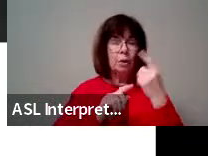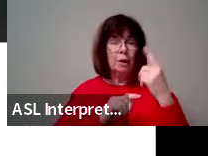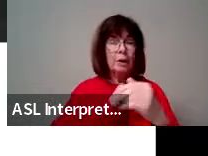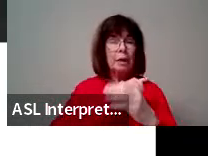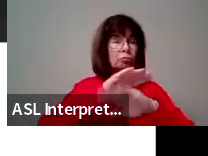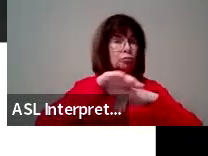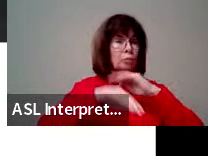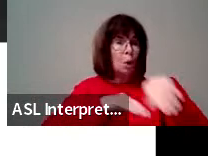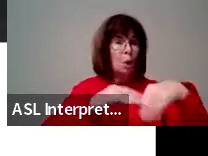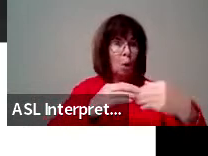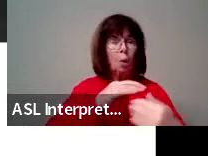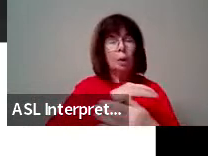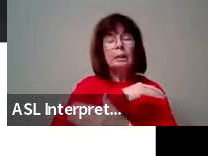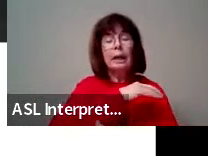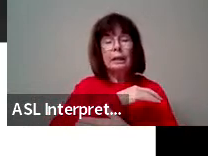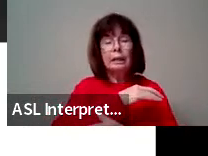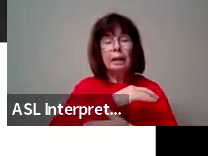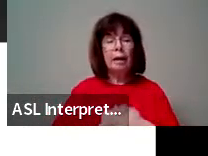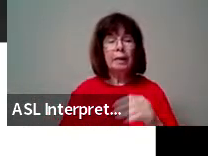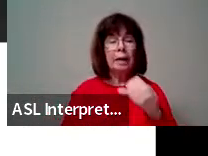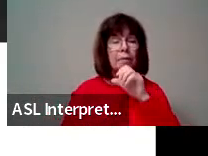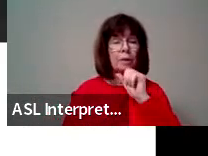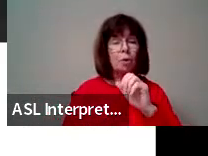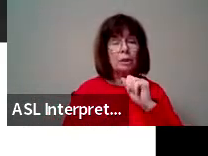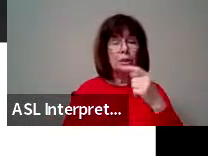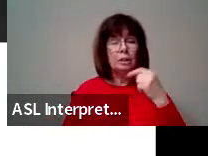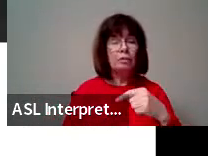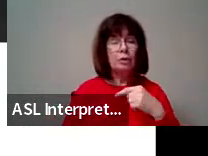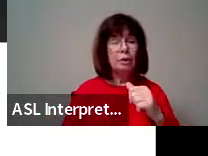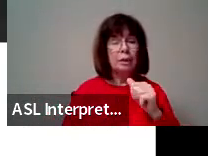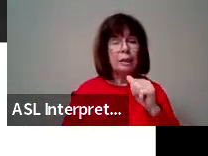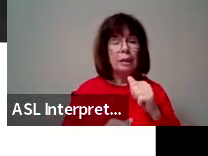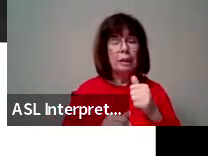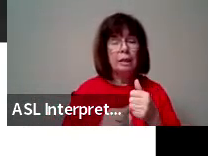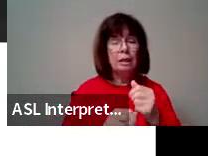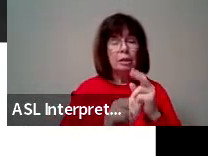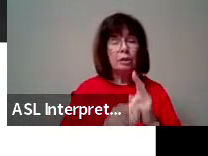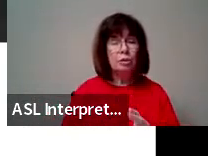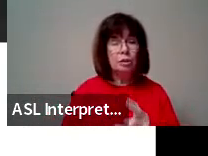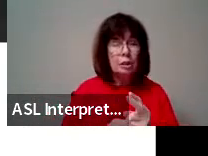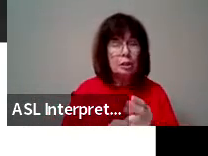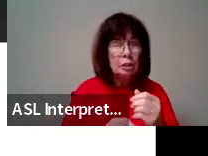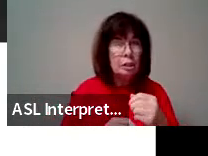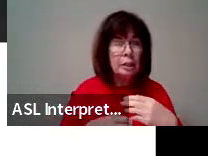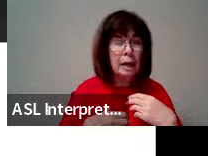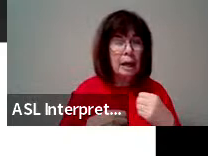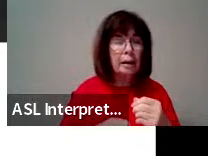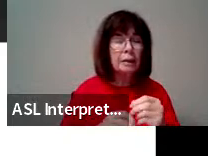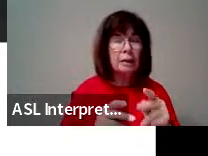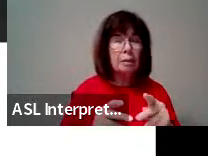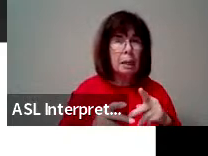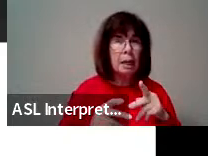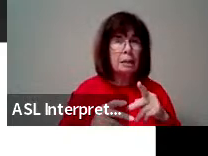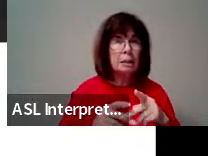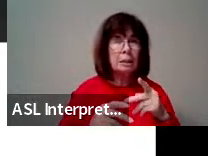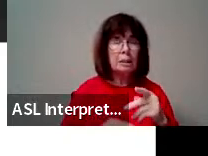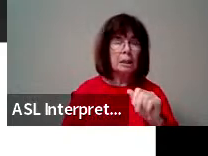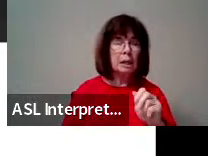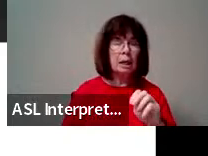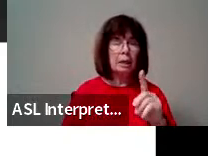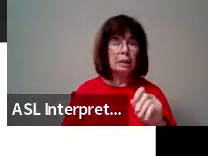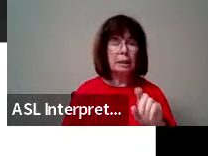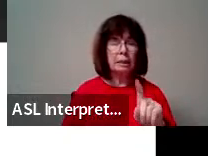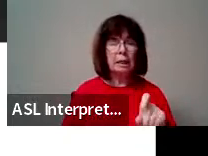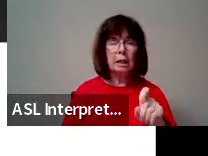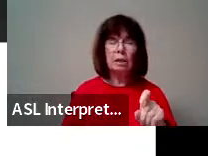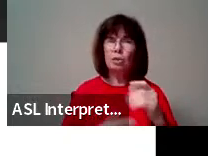our more disadvantaged census tracts using the Healthy Places Index. So test positivity a little bit